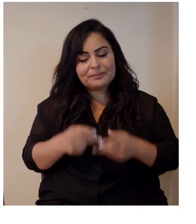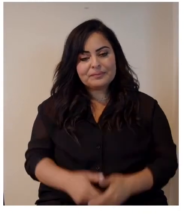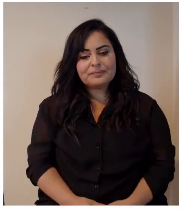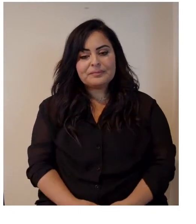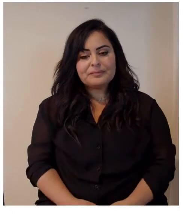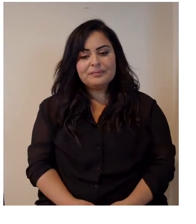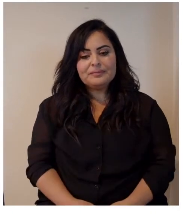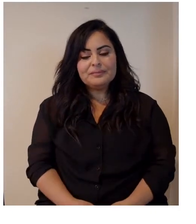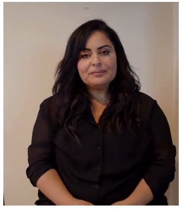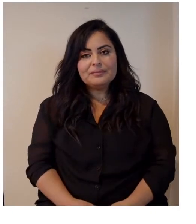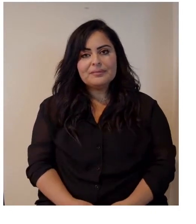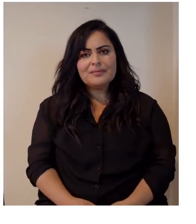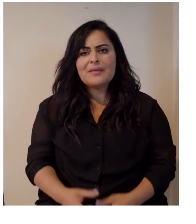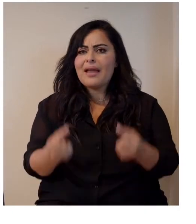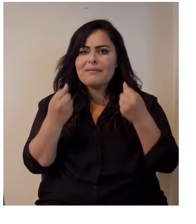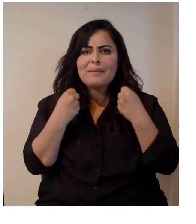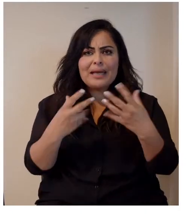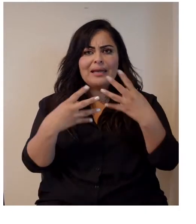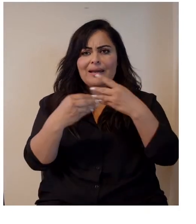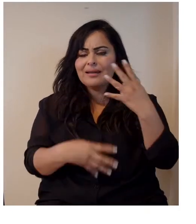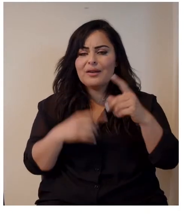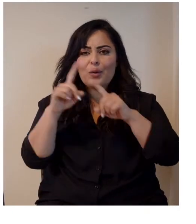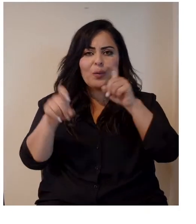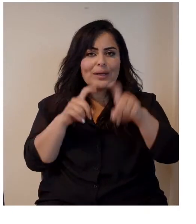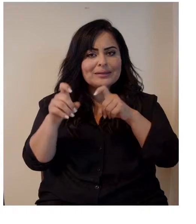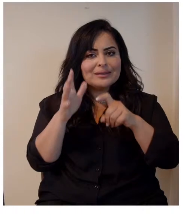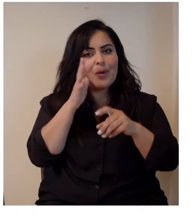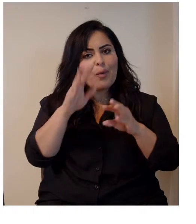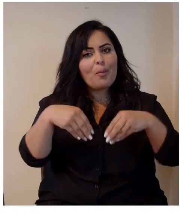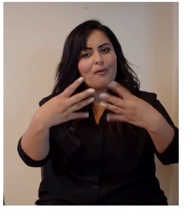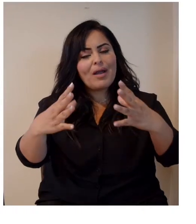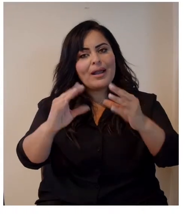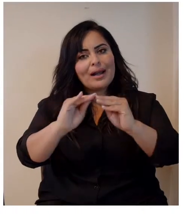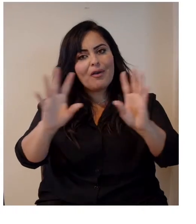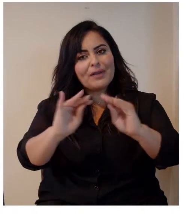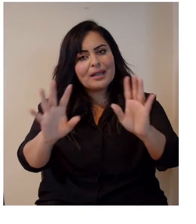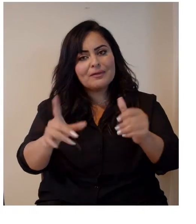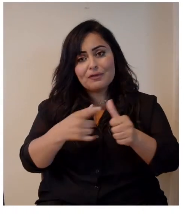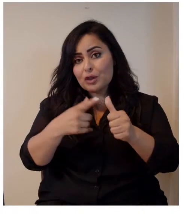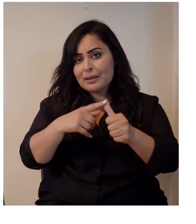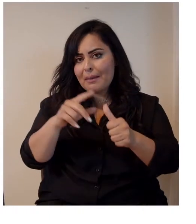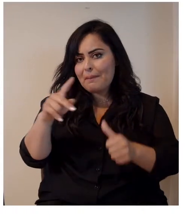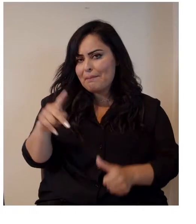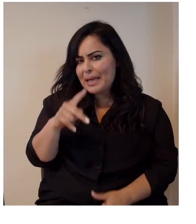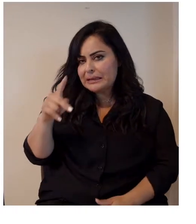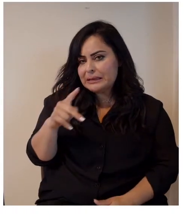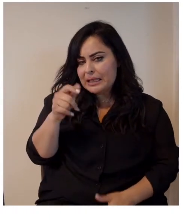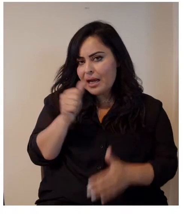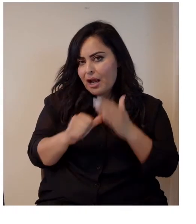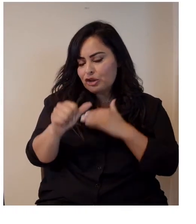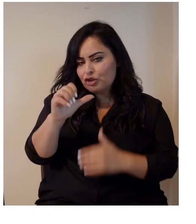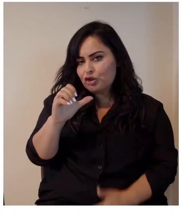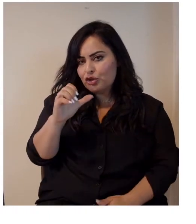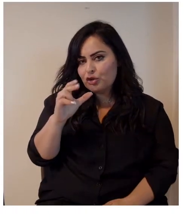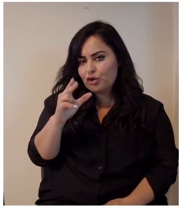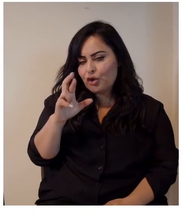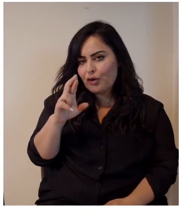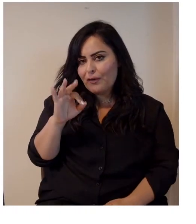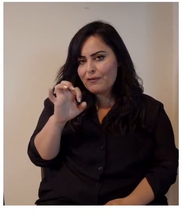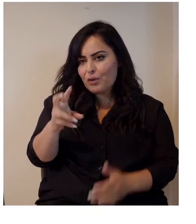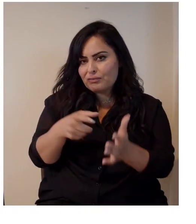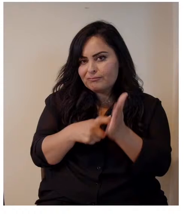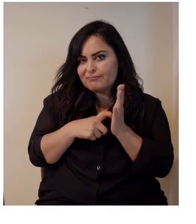received numerous questions and would like to provide some clarifications. Number one, is Pasadena currently under a curfew?